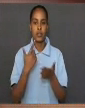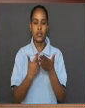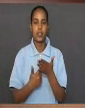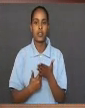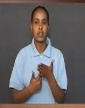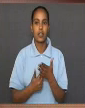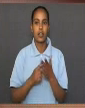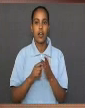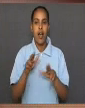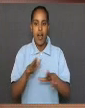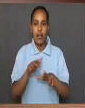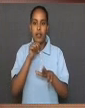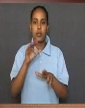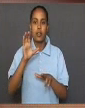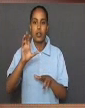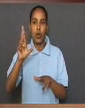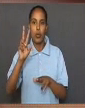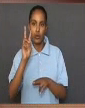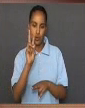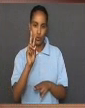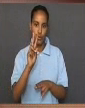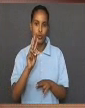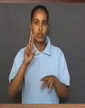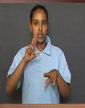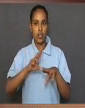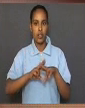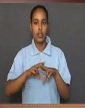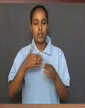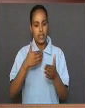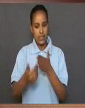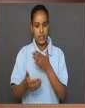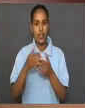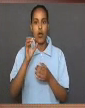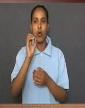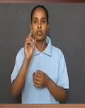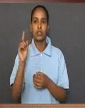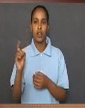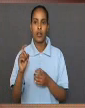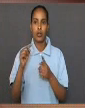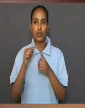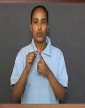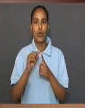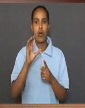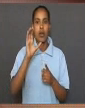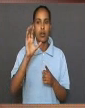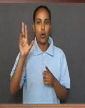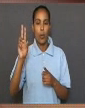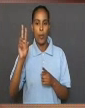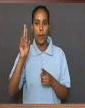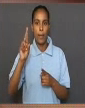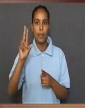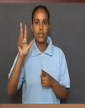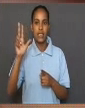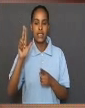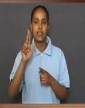This unstable chromium-2 state is easily oxidized to the chromium-3 state.